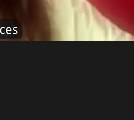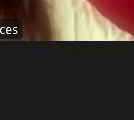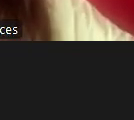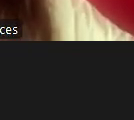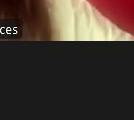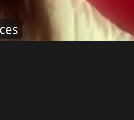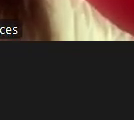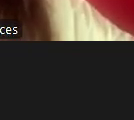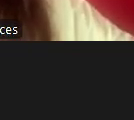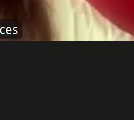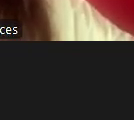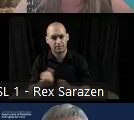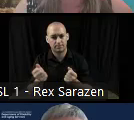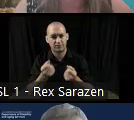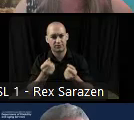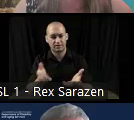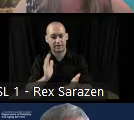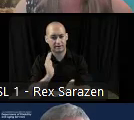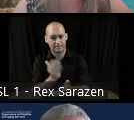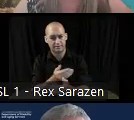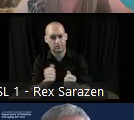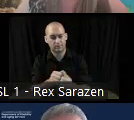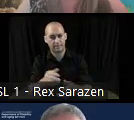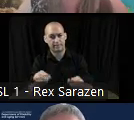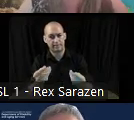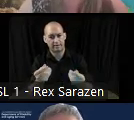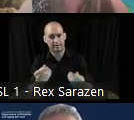Aging, to provide us with a land acknowledgement.